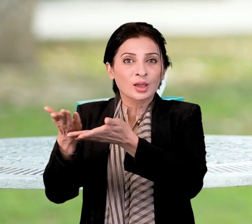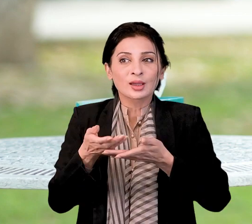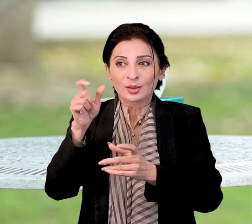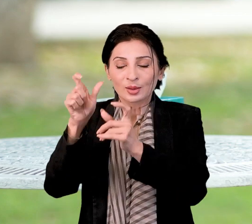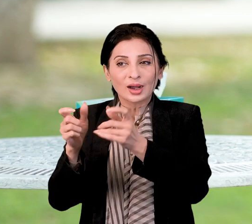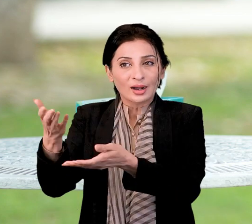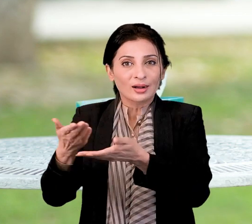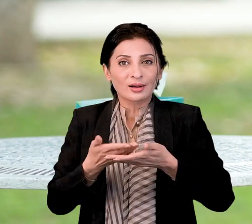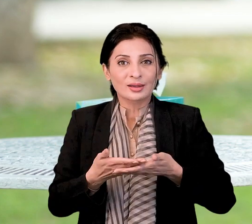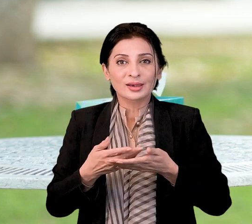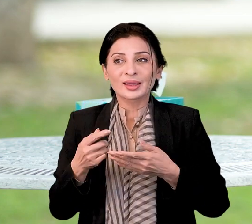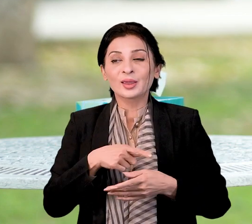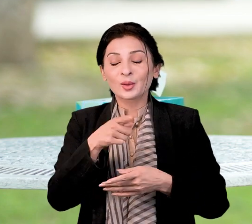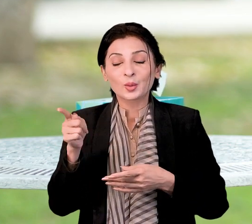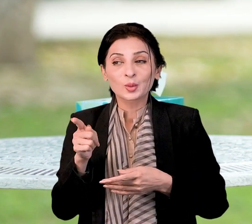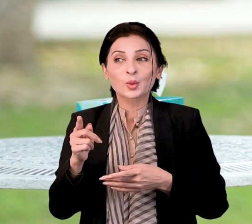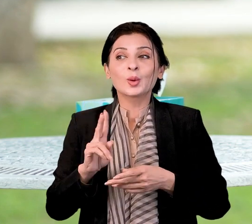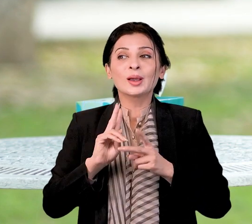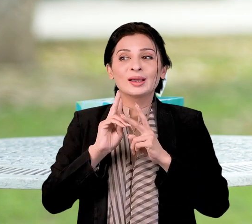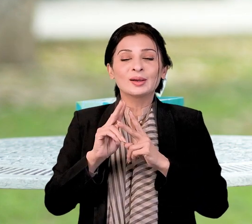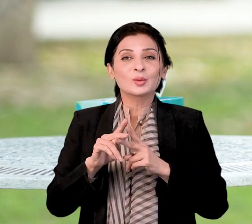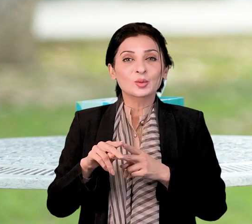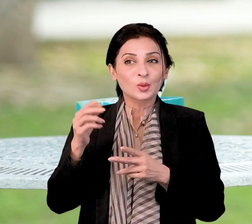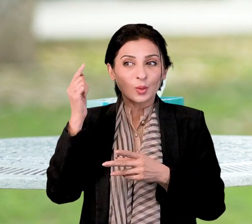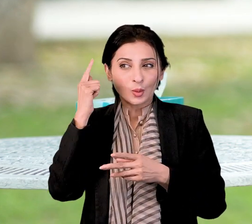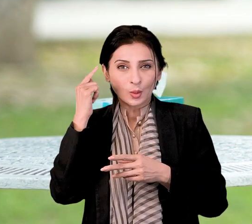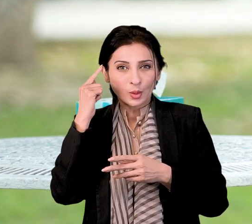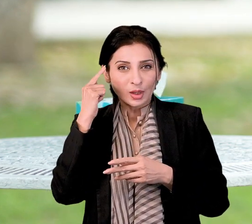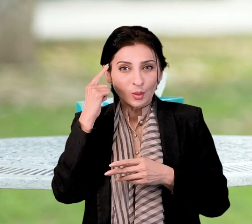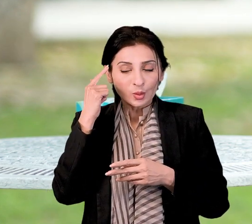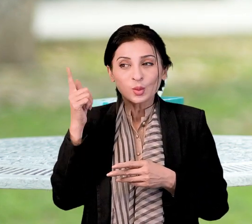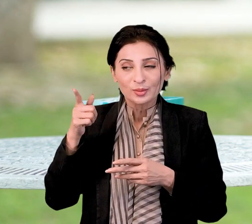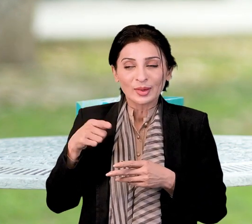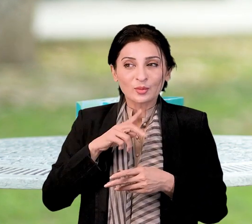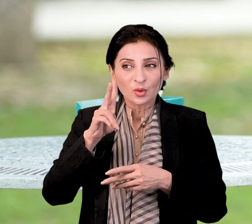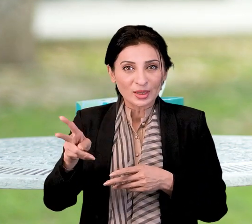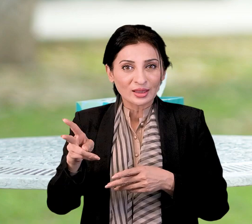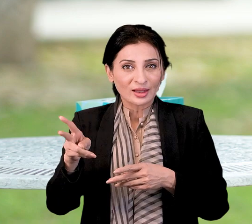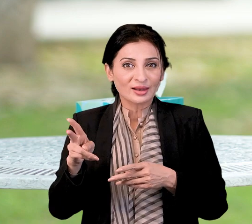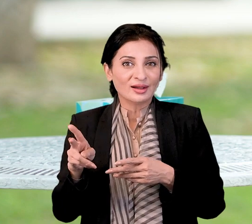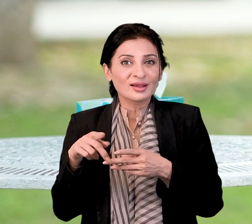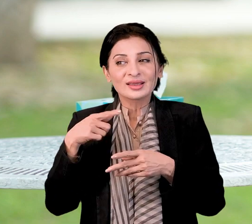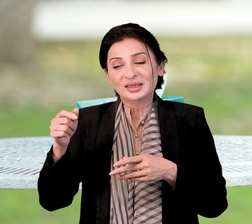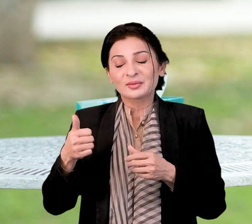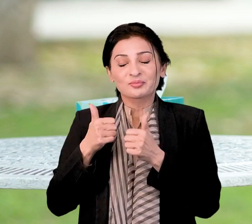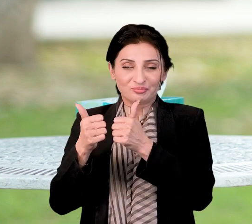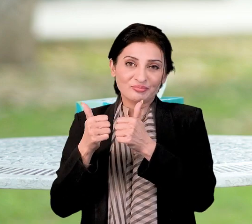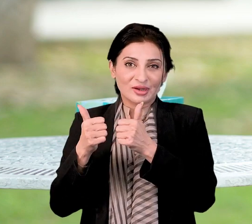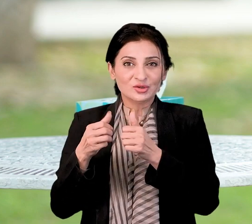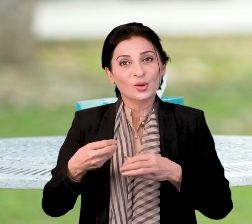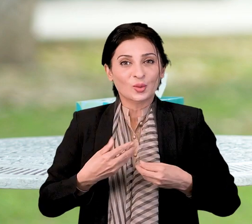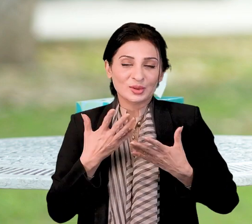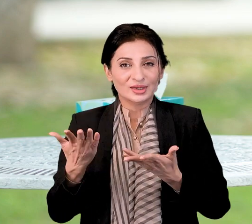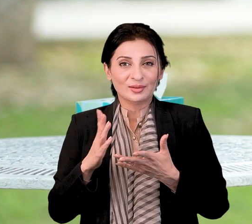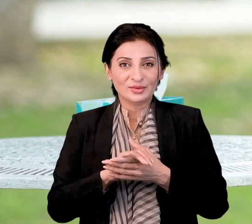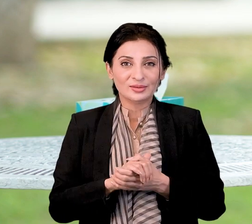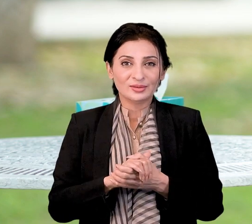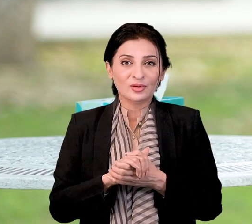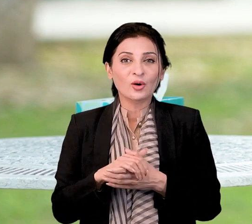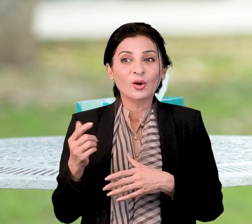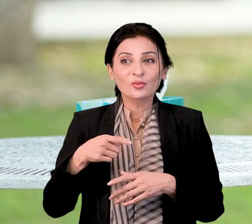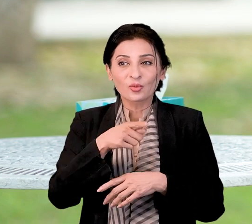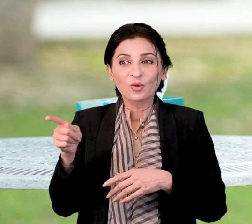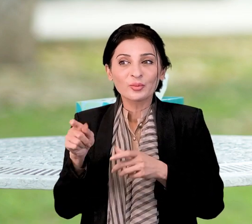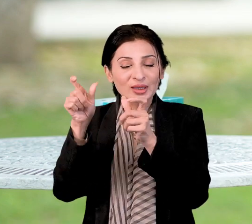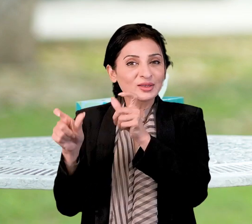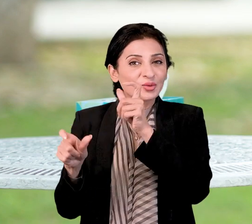feel. This is one of the major things that we focus on at Sweet Affairs, that we need to give people a very